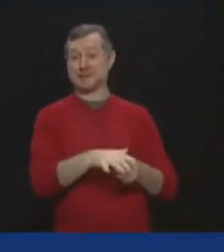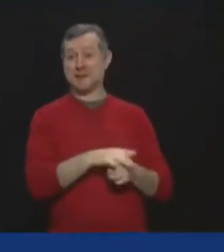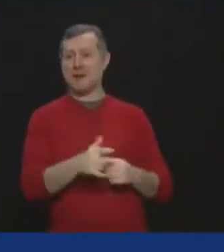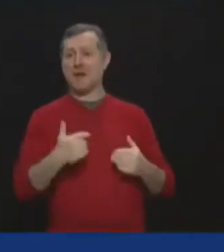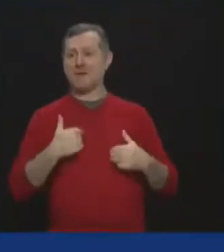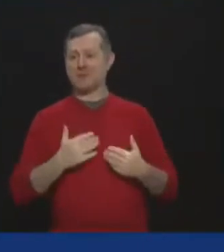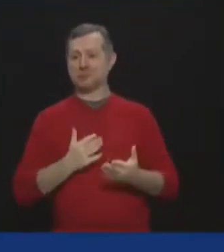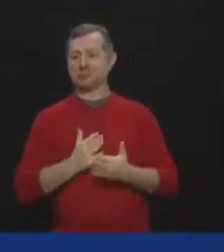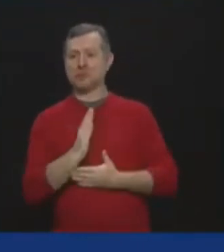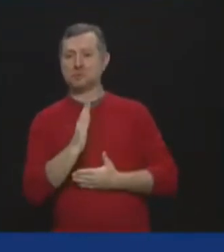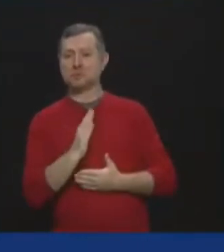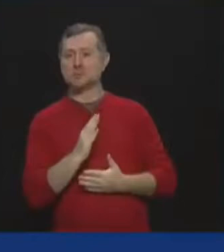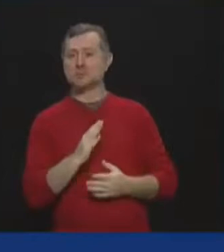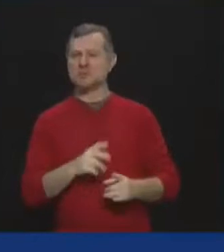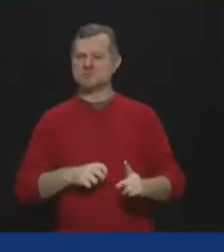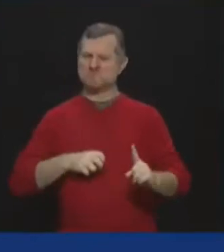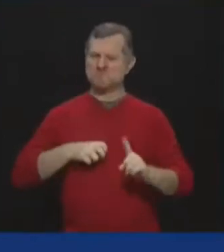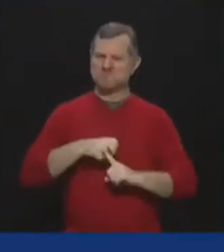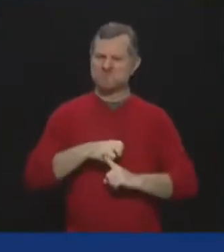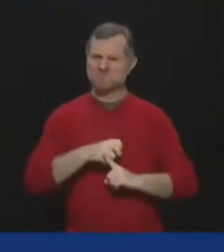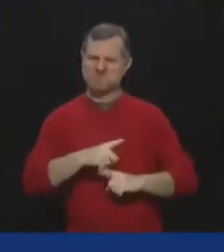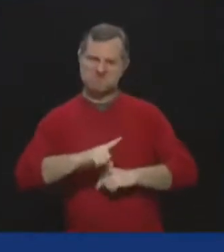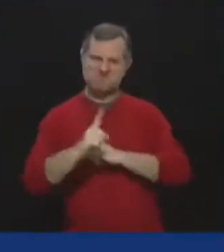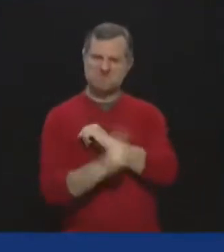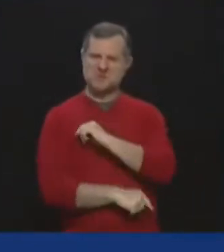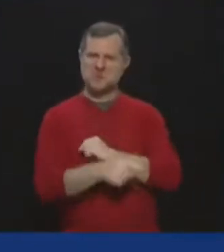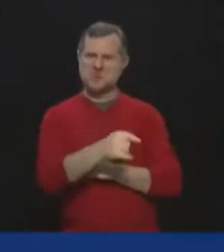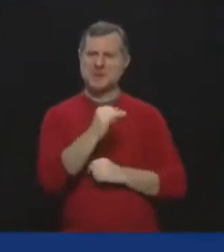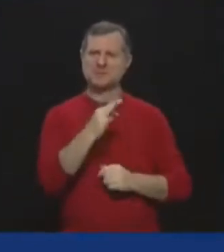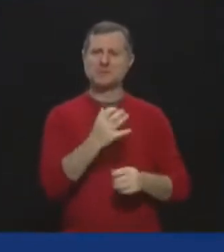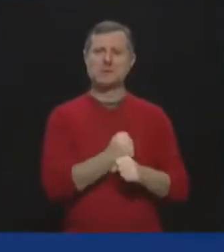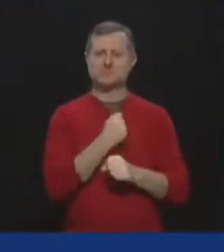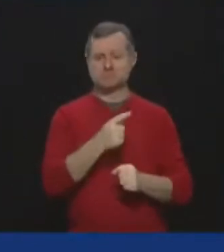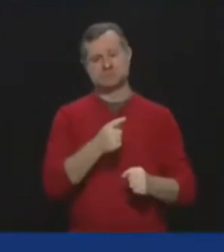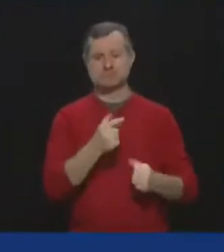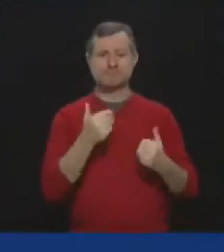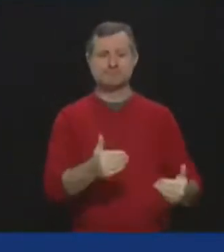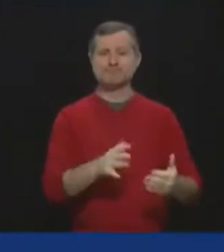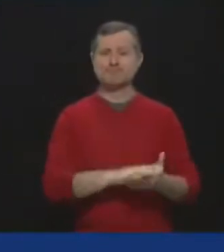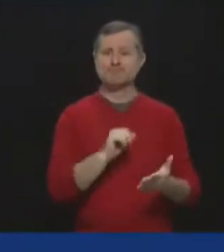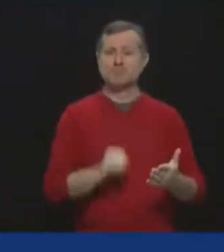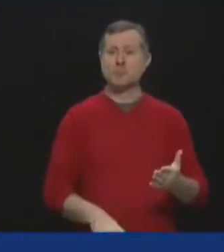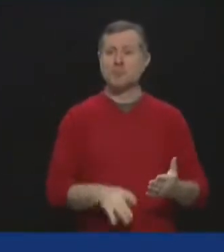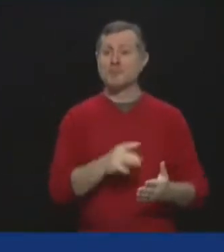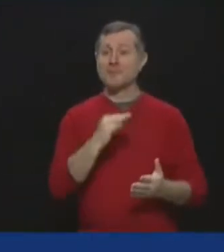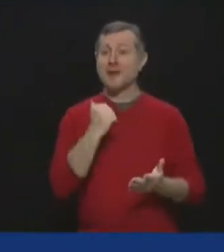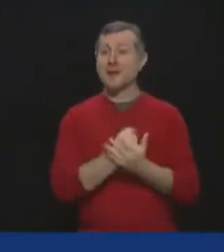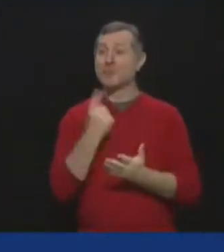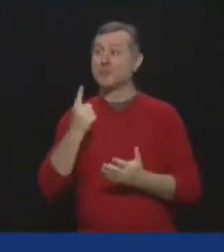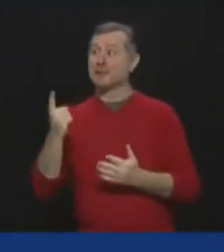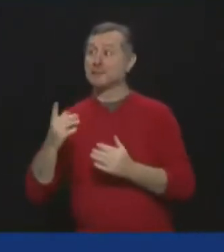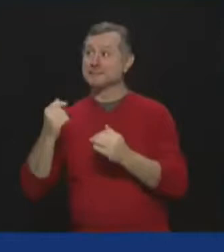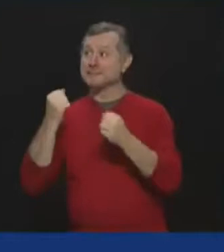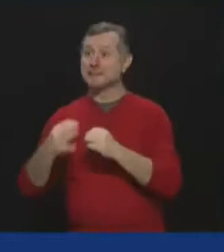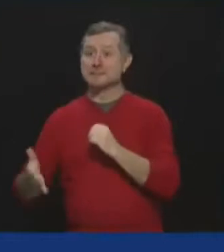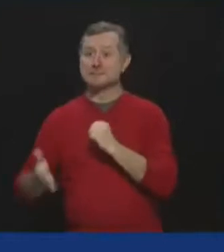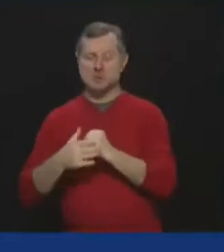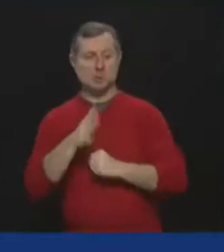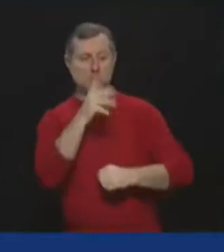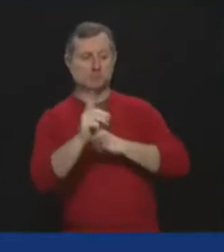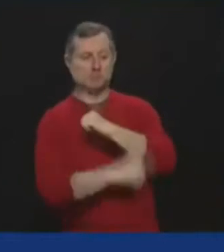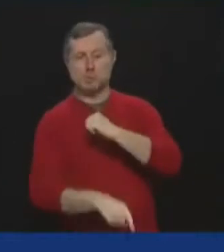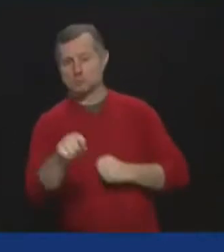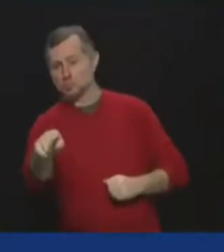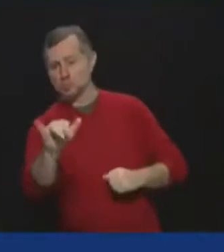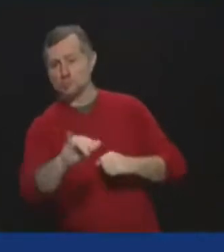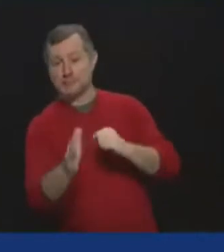go after you and make sure you get prosecuted if you are seeking an abortion or helping someone make a decision. So